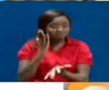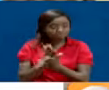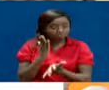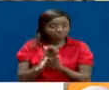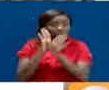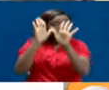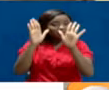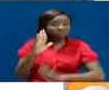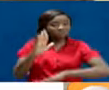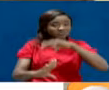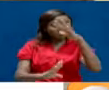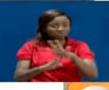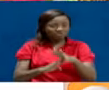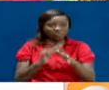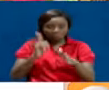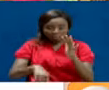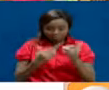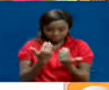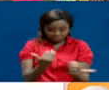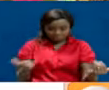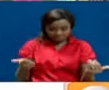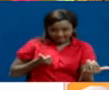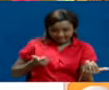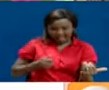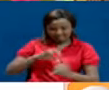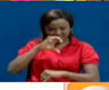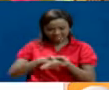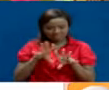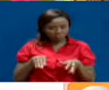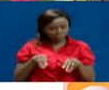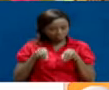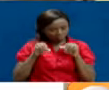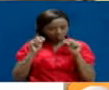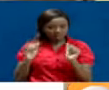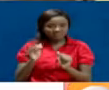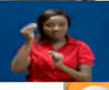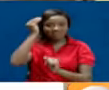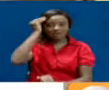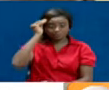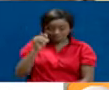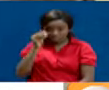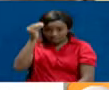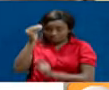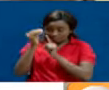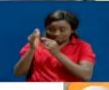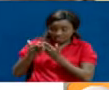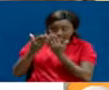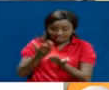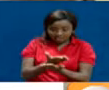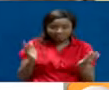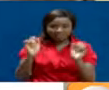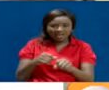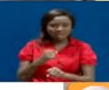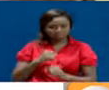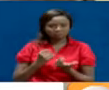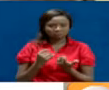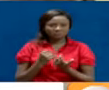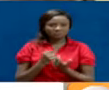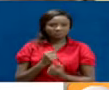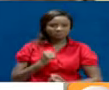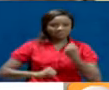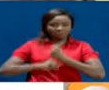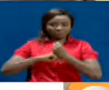important that girls get quality education that can enable them to stand on their own,